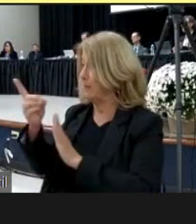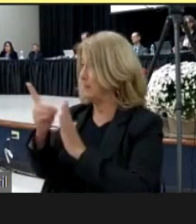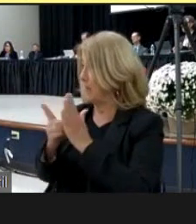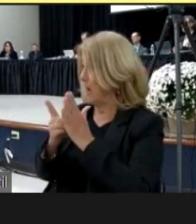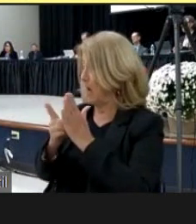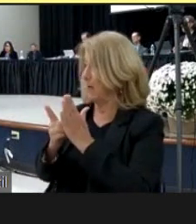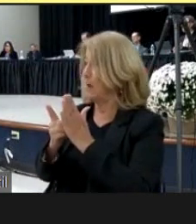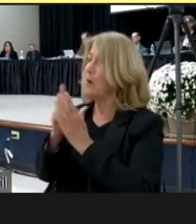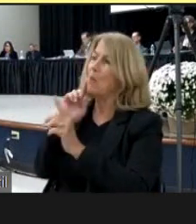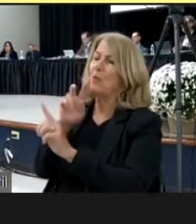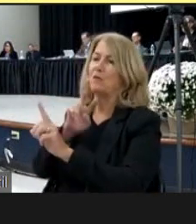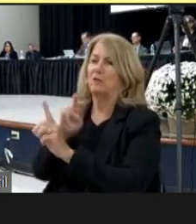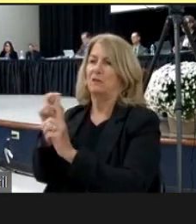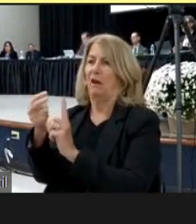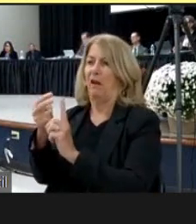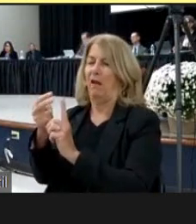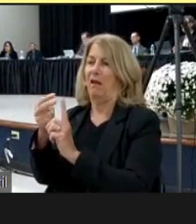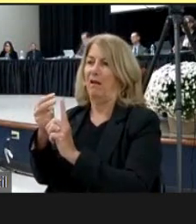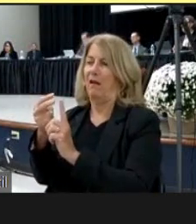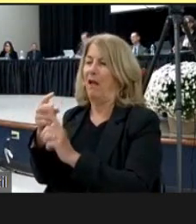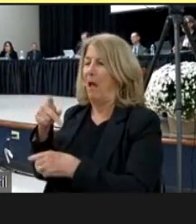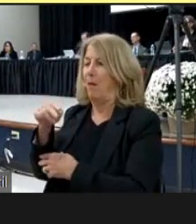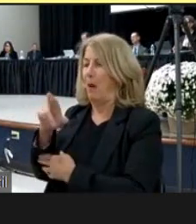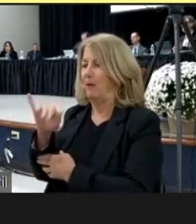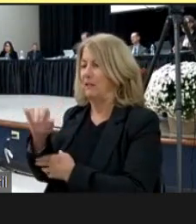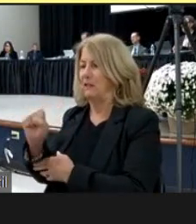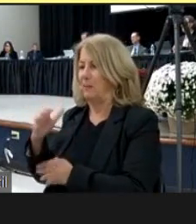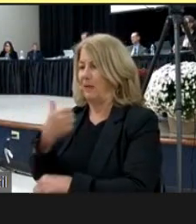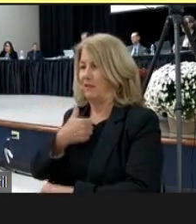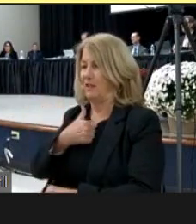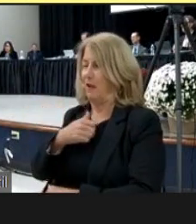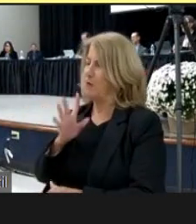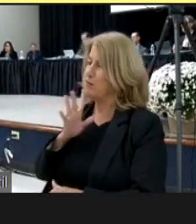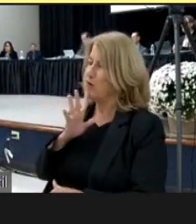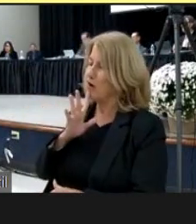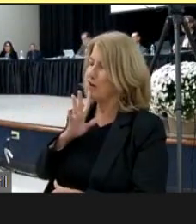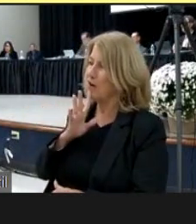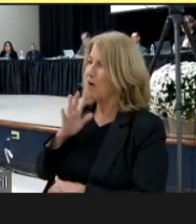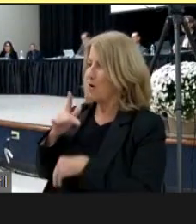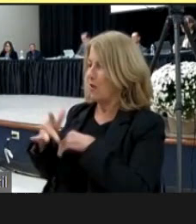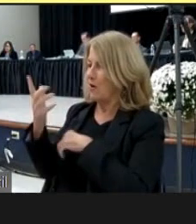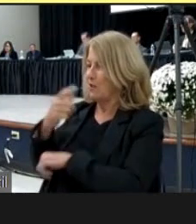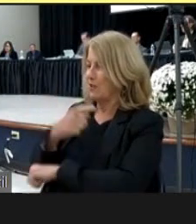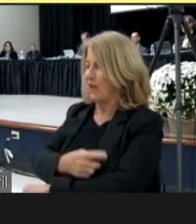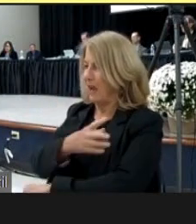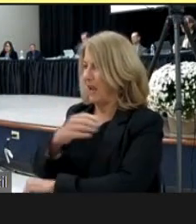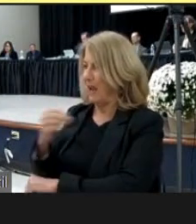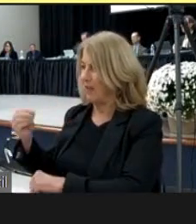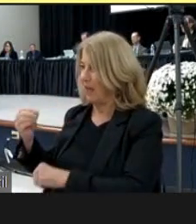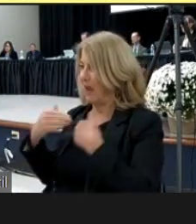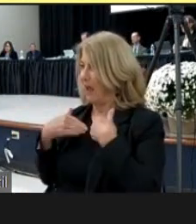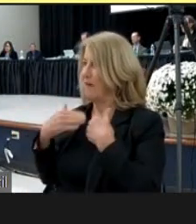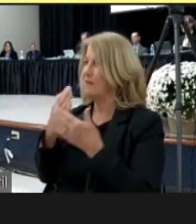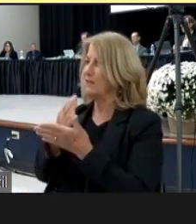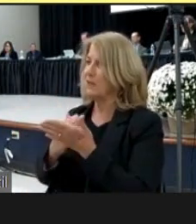standpoint. Paris and I were visiting earlier today, and SMU's does really neat stuff on their campus.